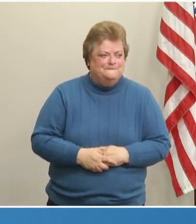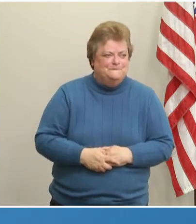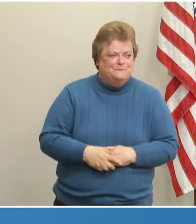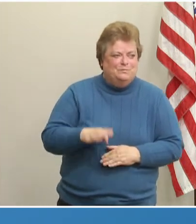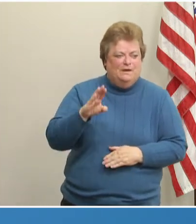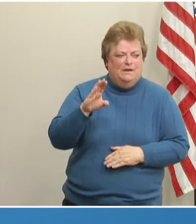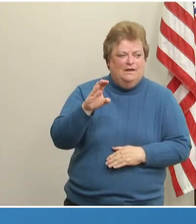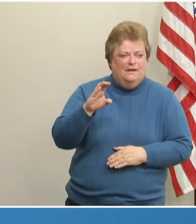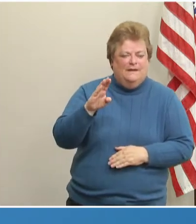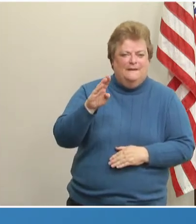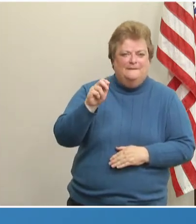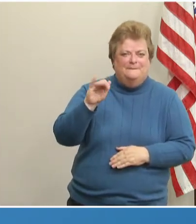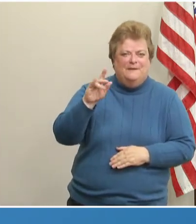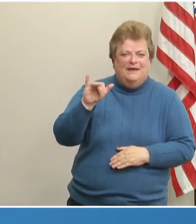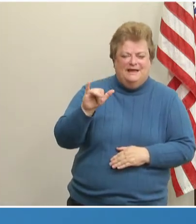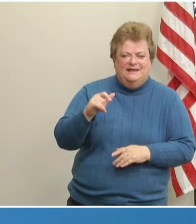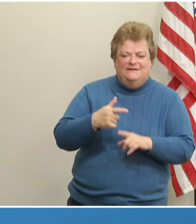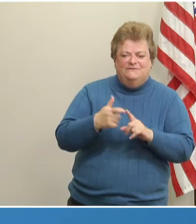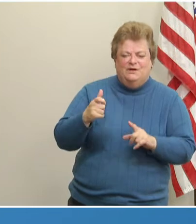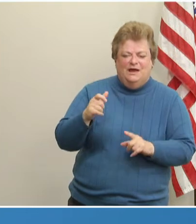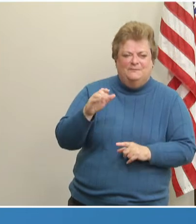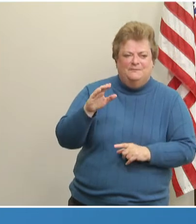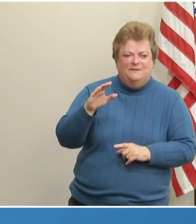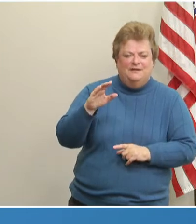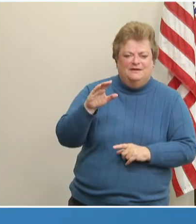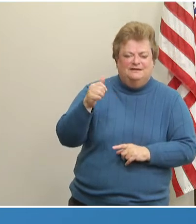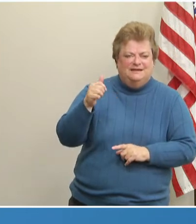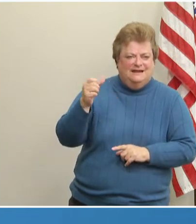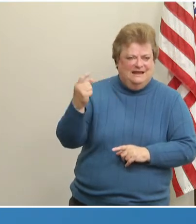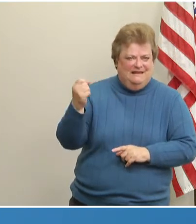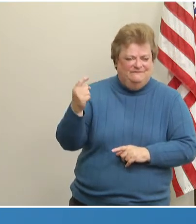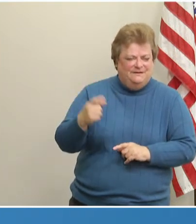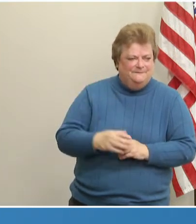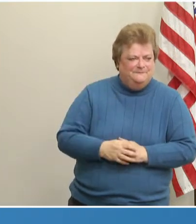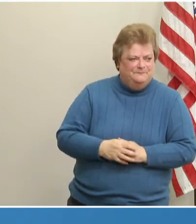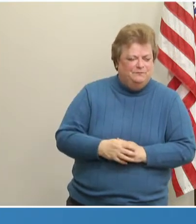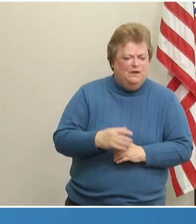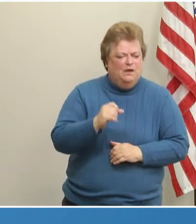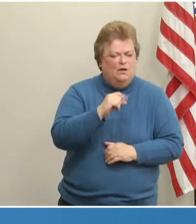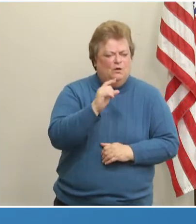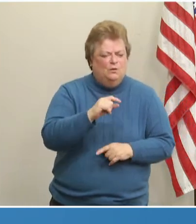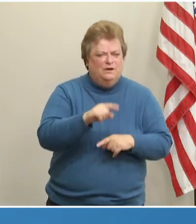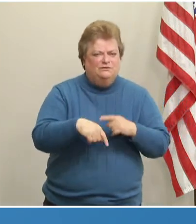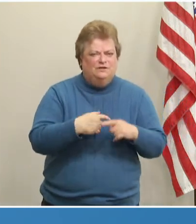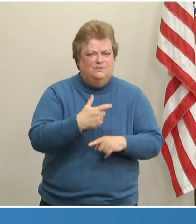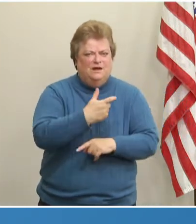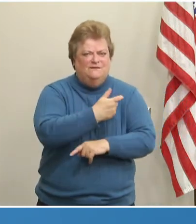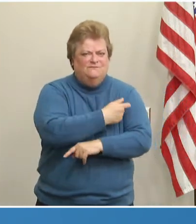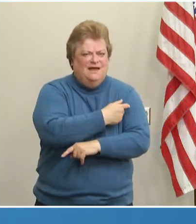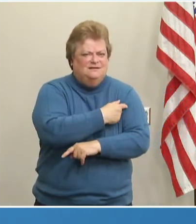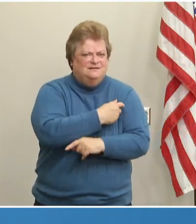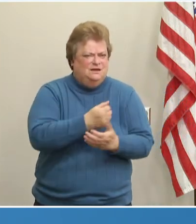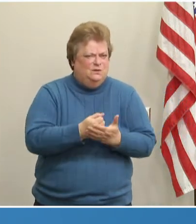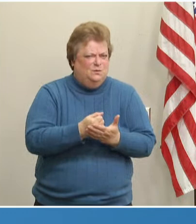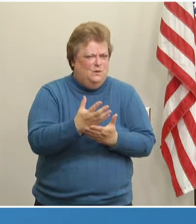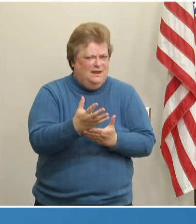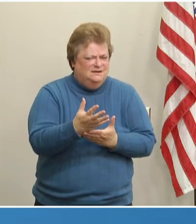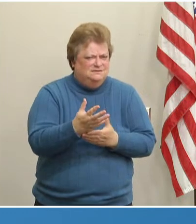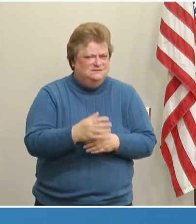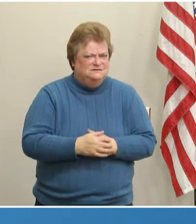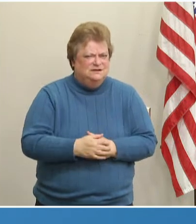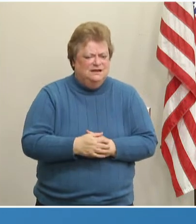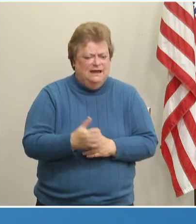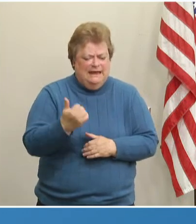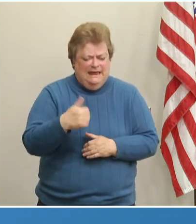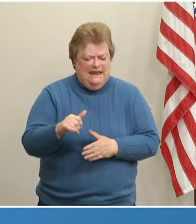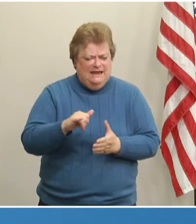Hi, this is Bailey Bischoff with 1011. I had a question about vaccine waste. At any of these clinics